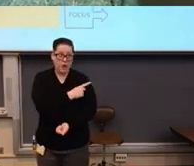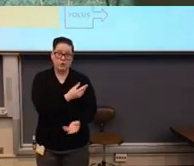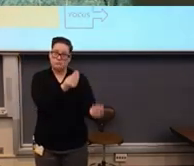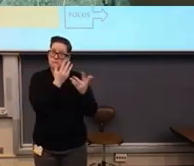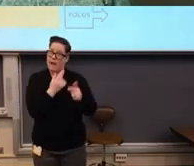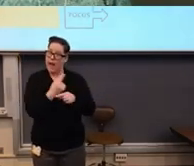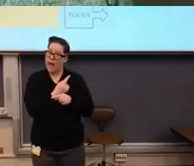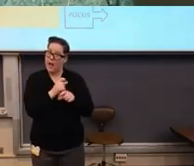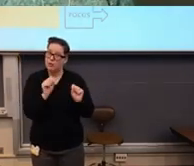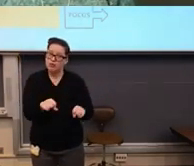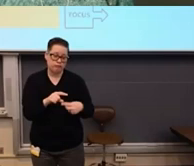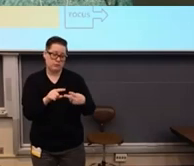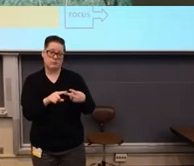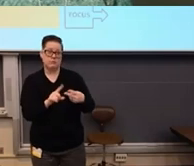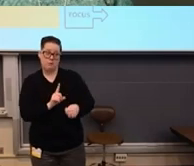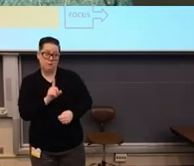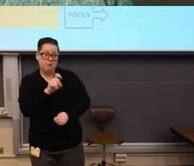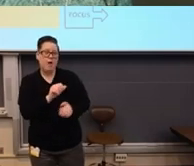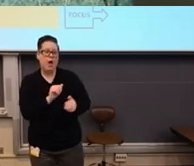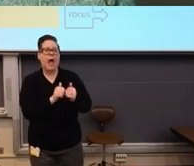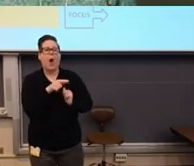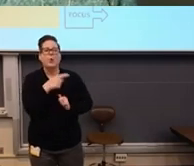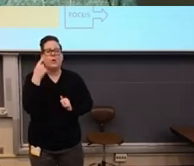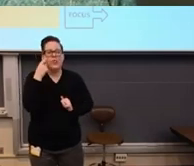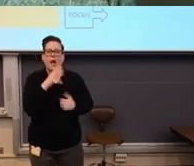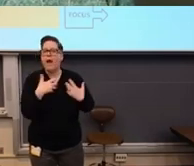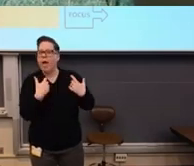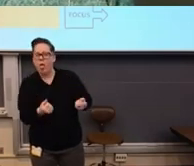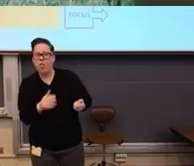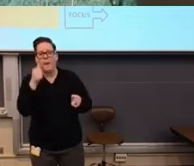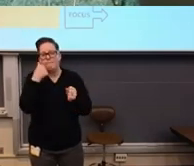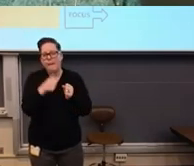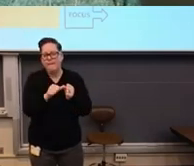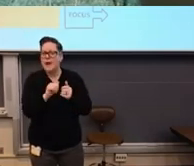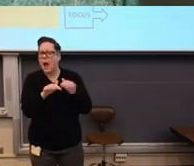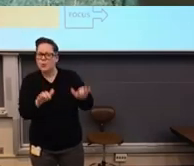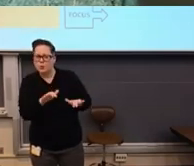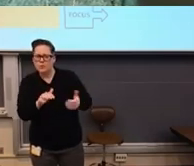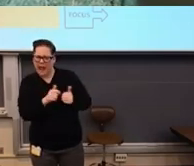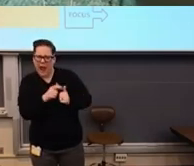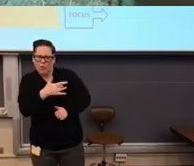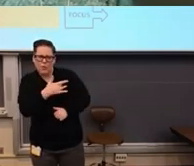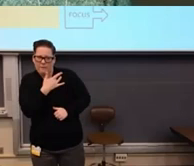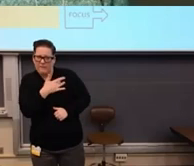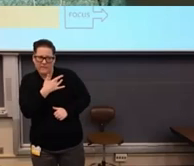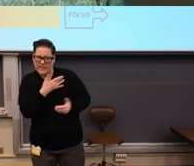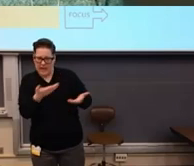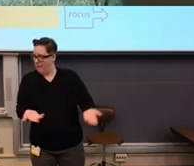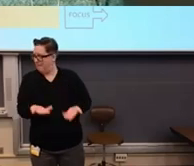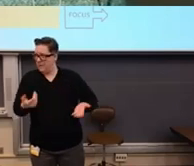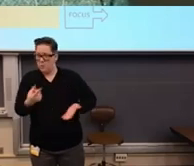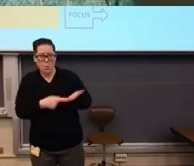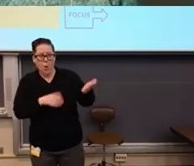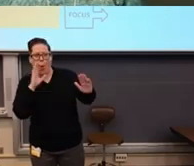information? Can we ask them about how they think their health and memory is? And how do they feel about being there? What are their hopes